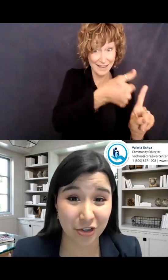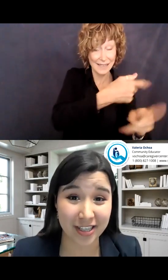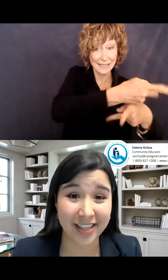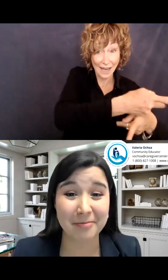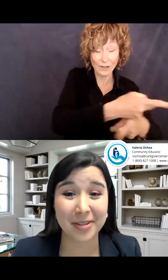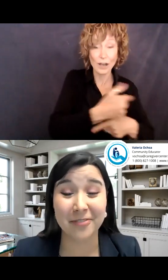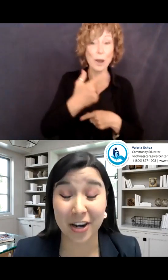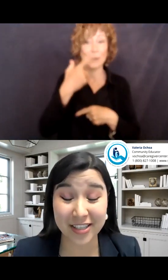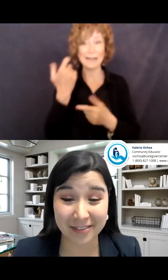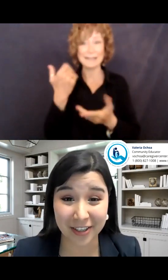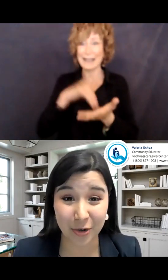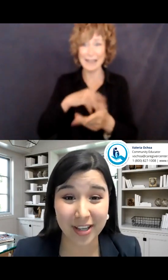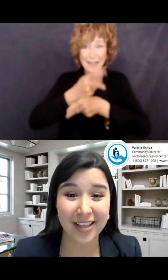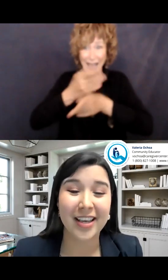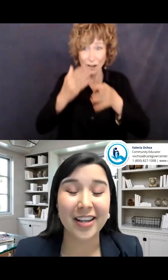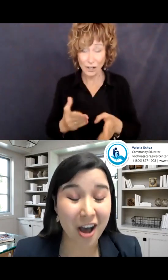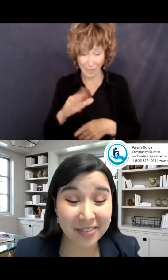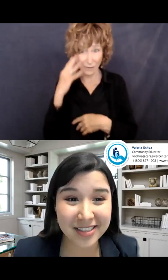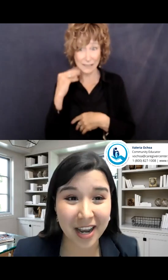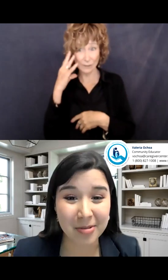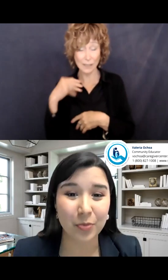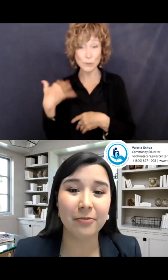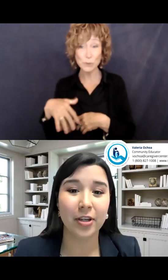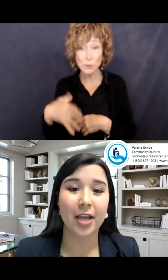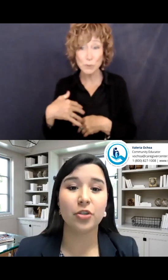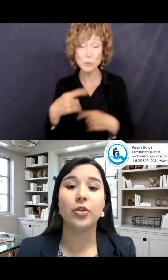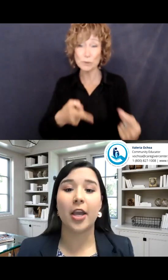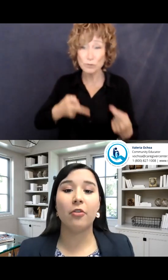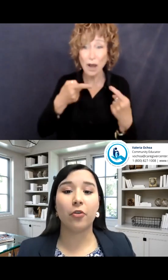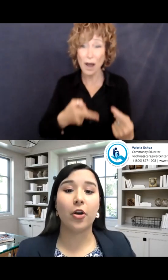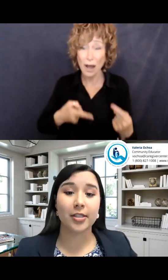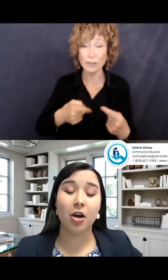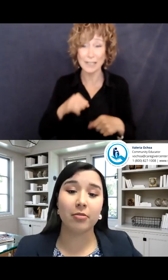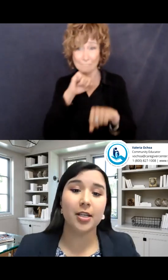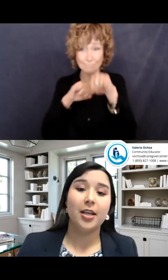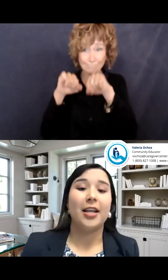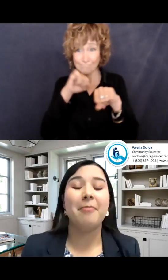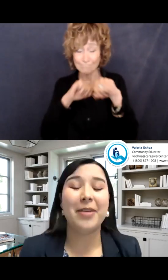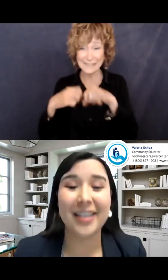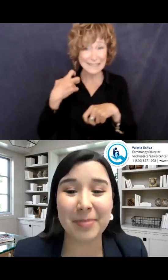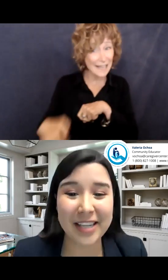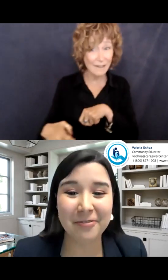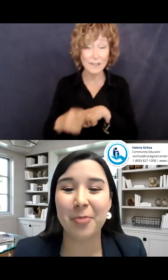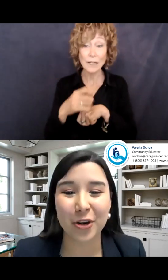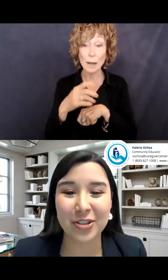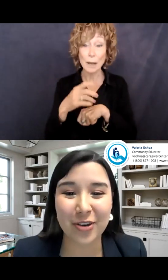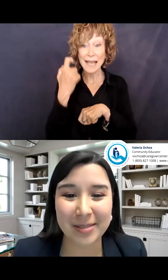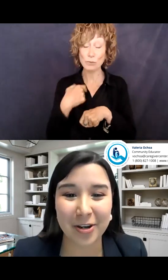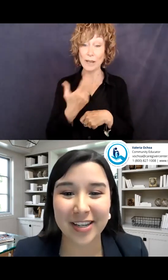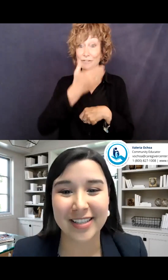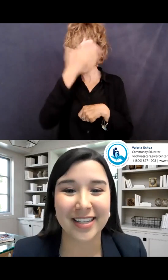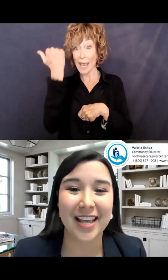caregiver journey can be very difficult, and oftentimes we forget to care for ourselves. And I'm speaking from